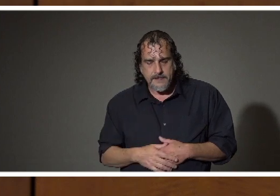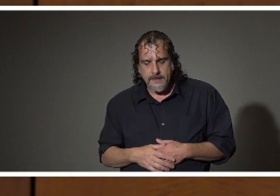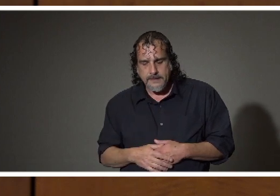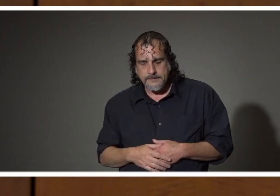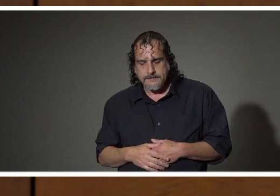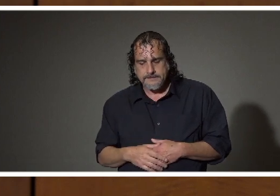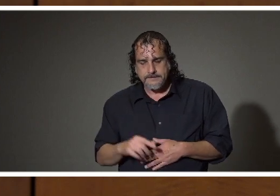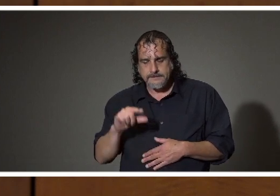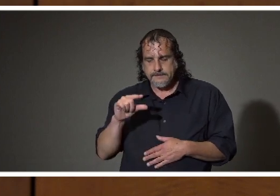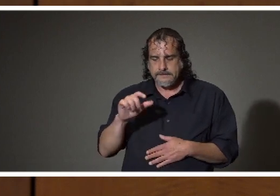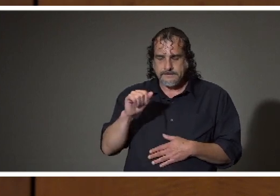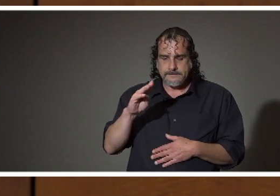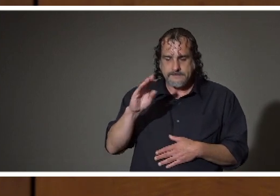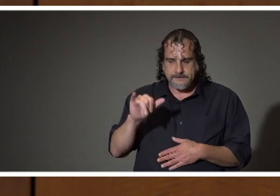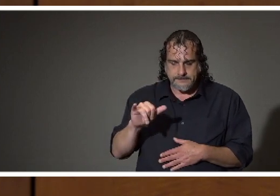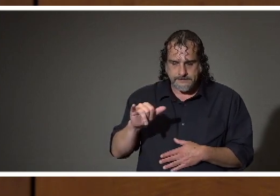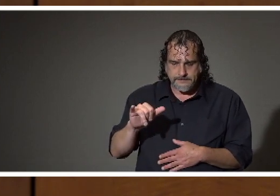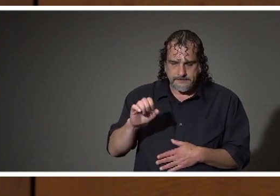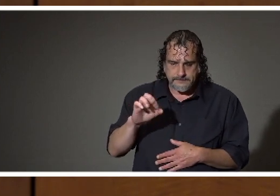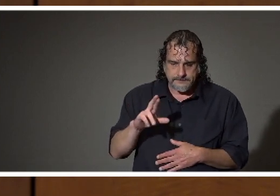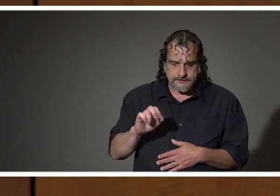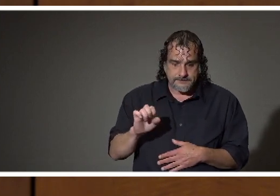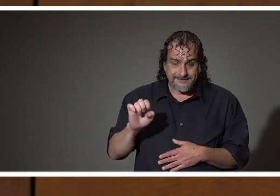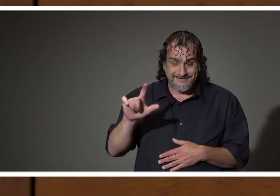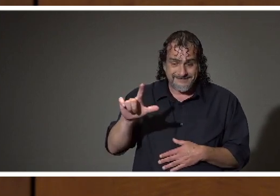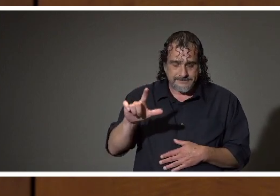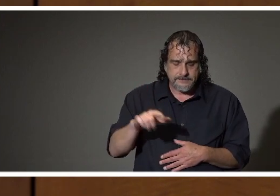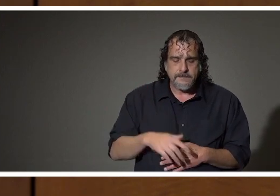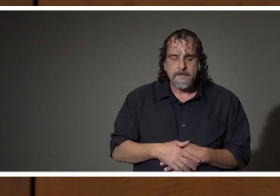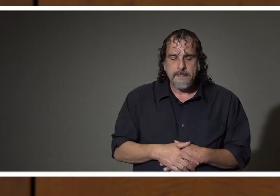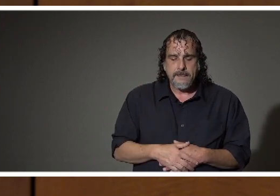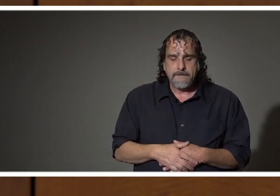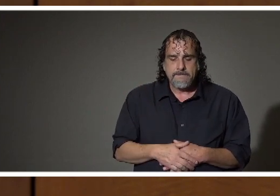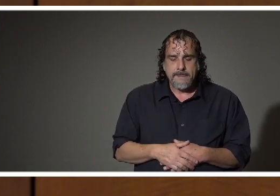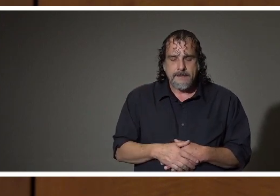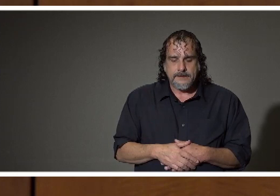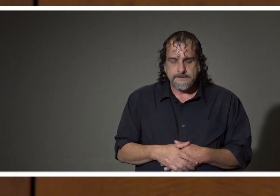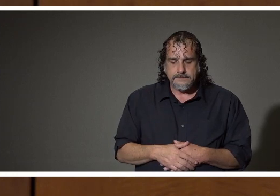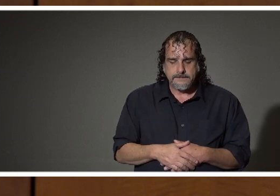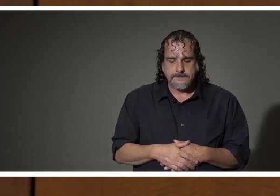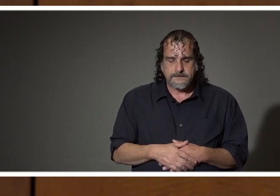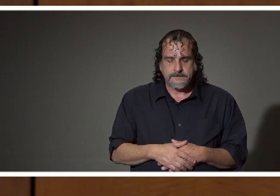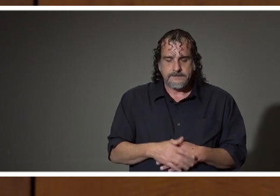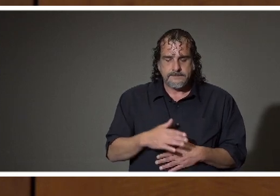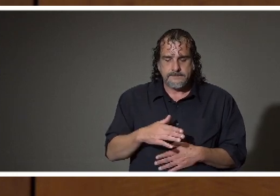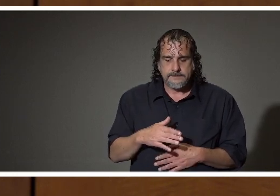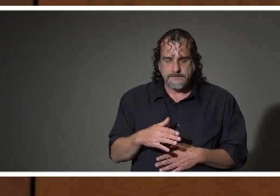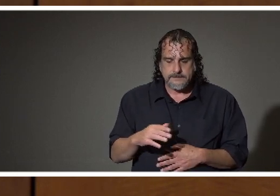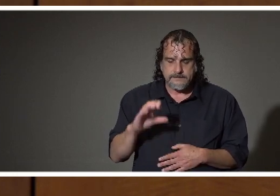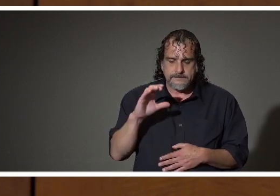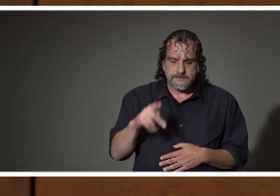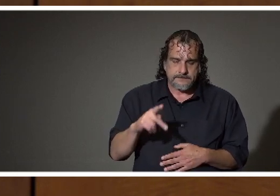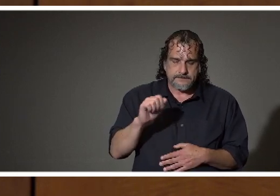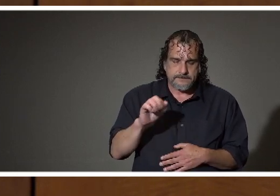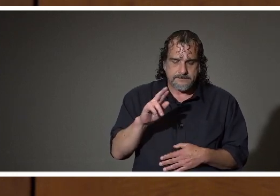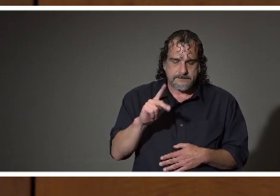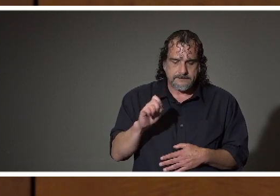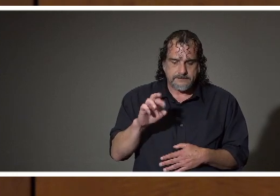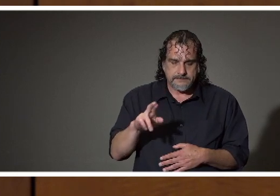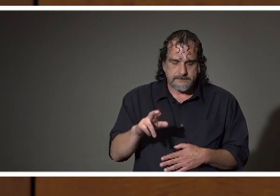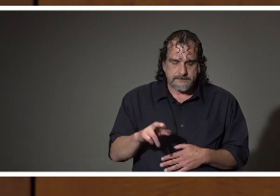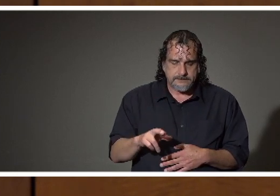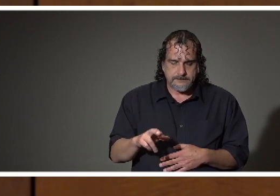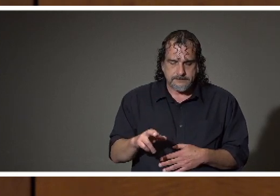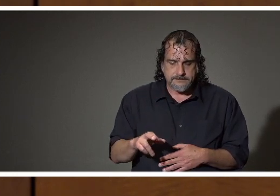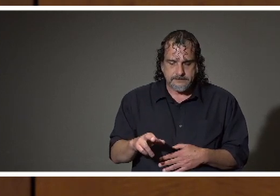and Gabriella McLeod, who is a 4th grader at Brookhaven Elementary, who is turning 10. Happy birthday to Parker, who loves baseball